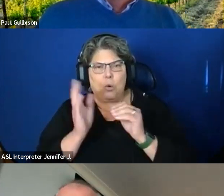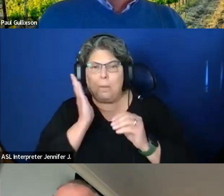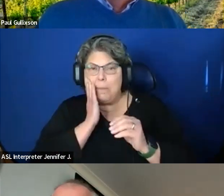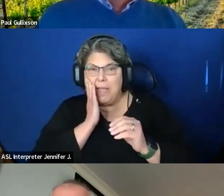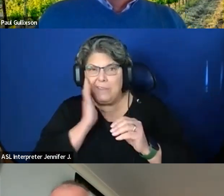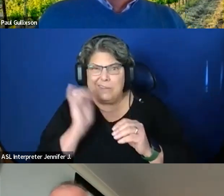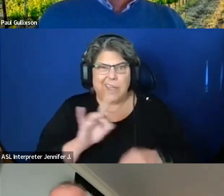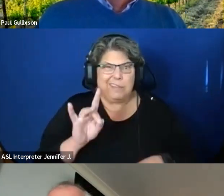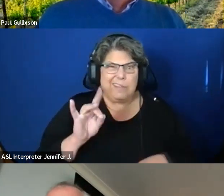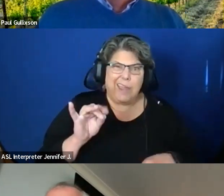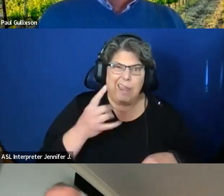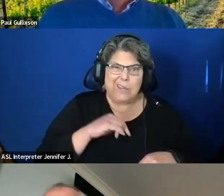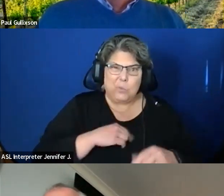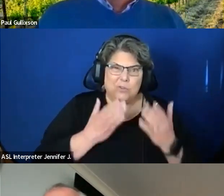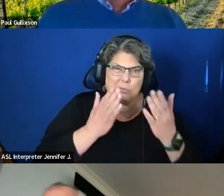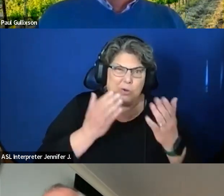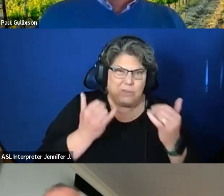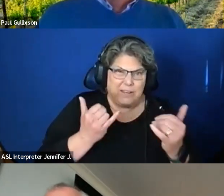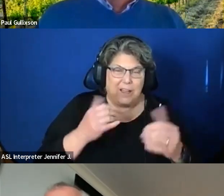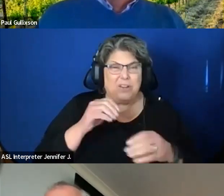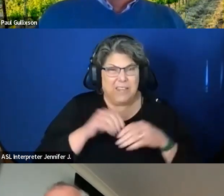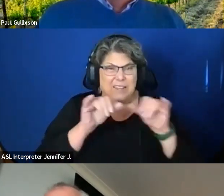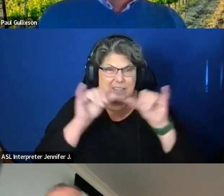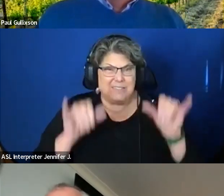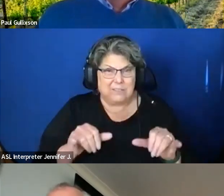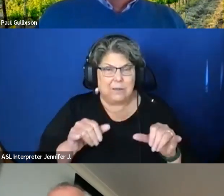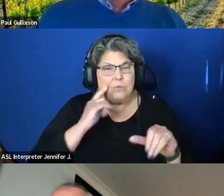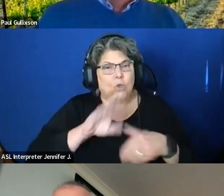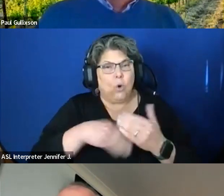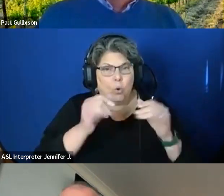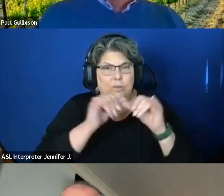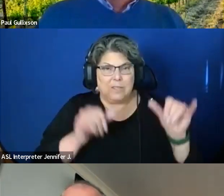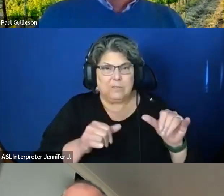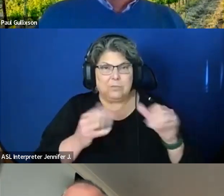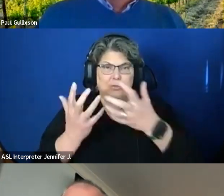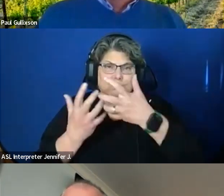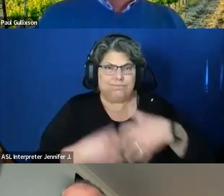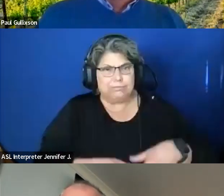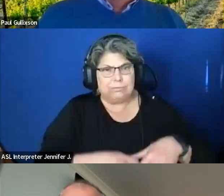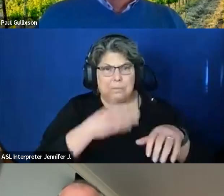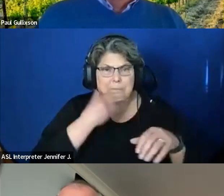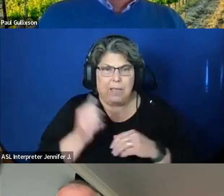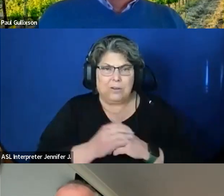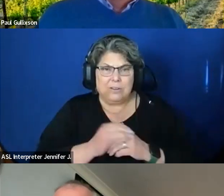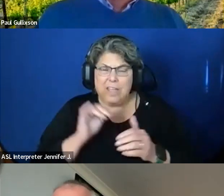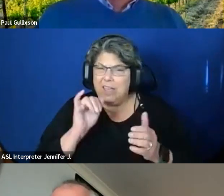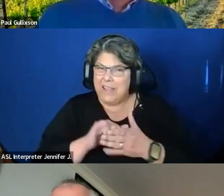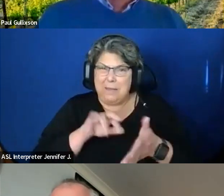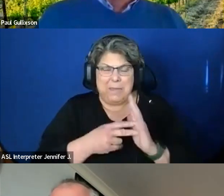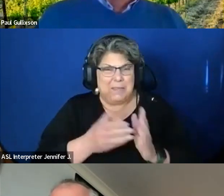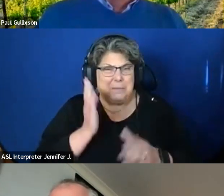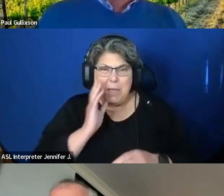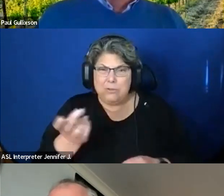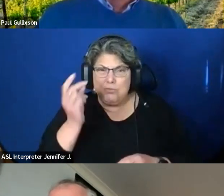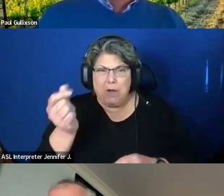we're proposing here in the system in order to make the system flow better. And those are right-of-way beds. So yes,